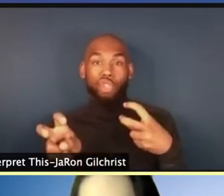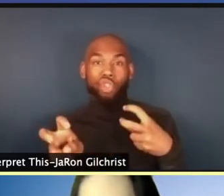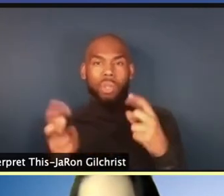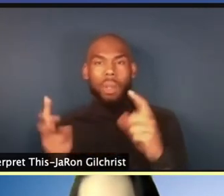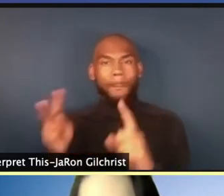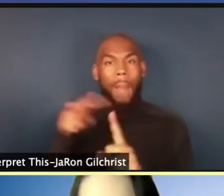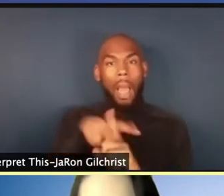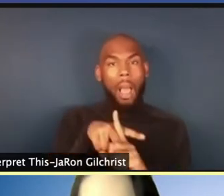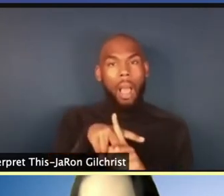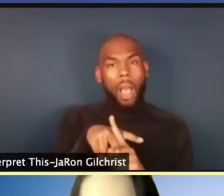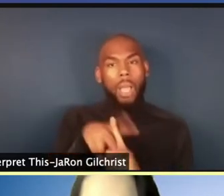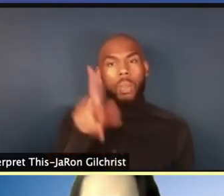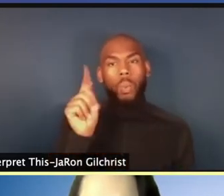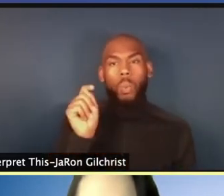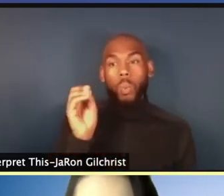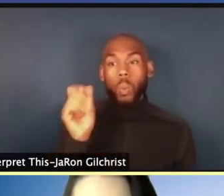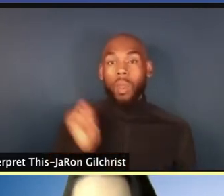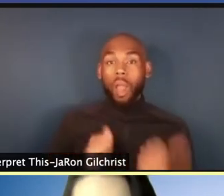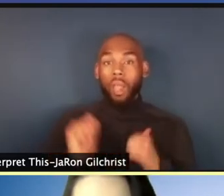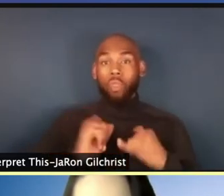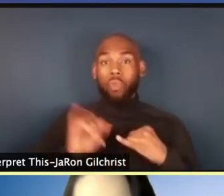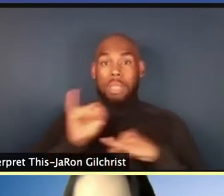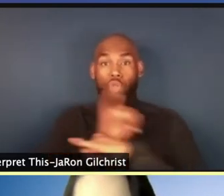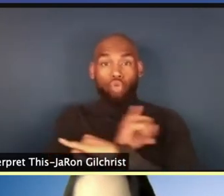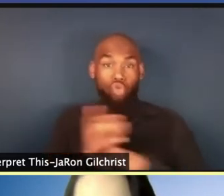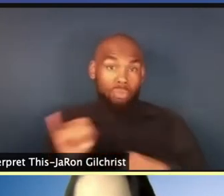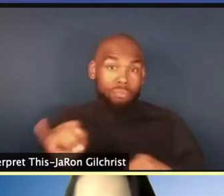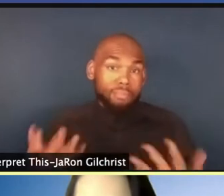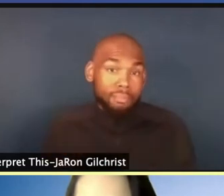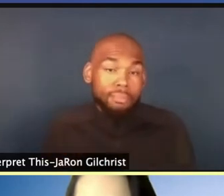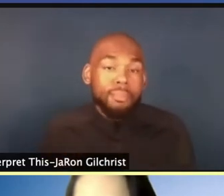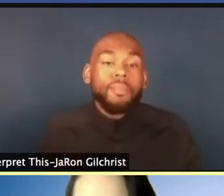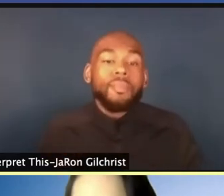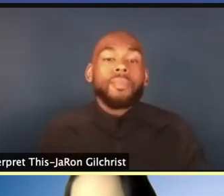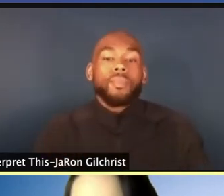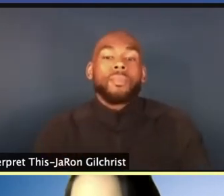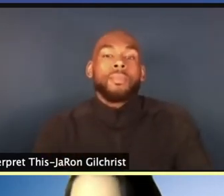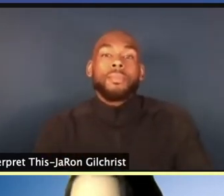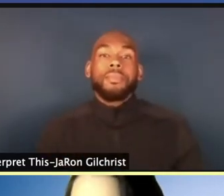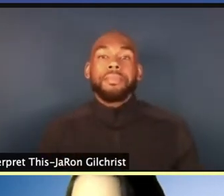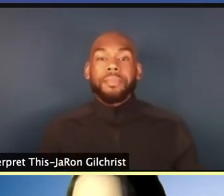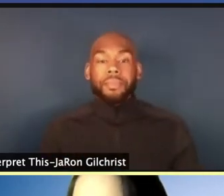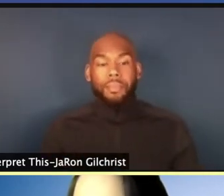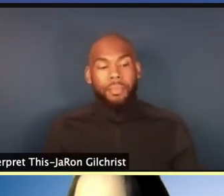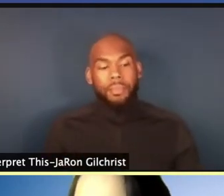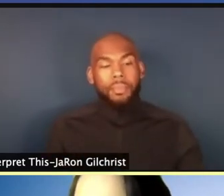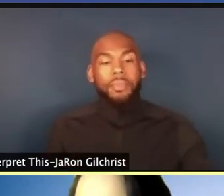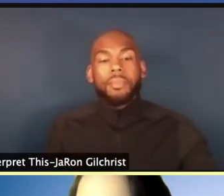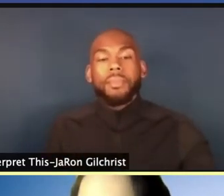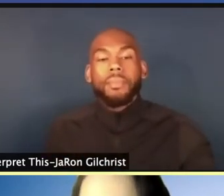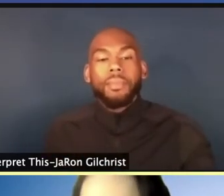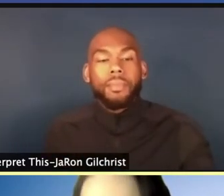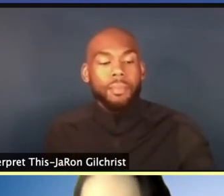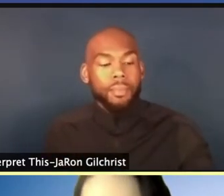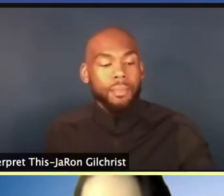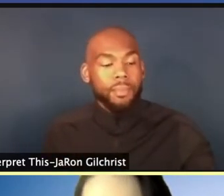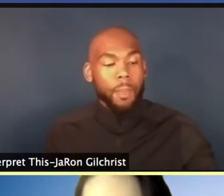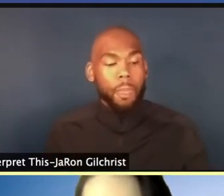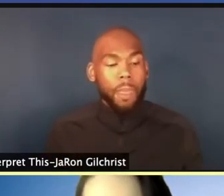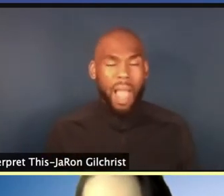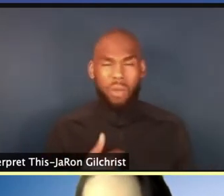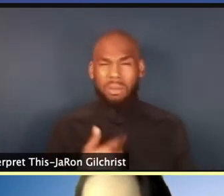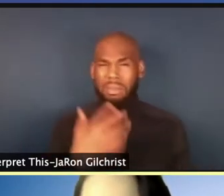to the theater industry. Hmm. And let me stop there for now, but